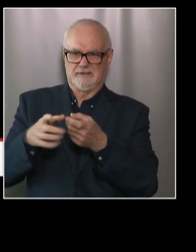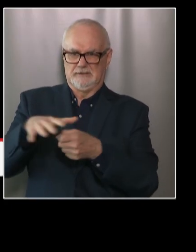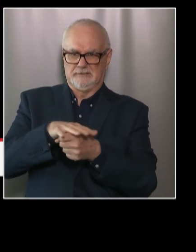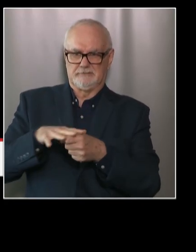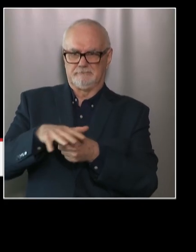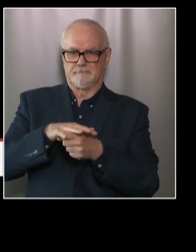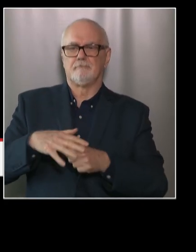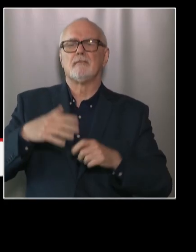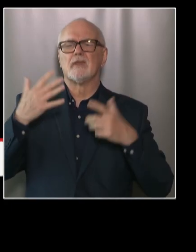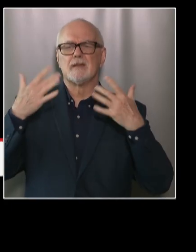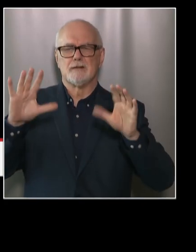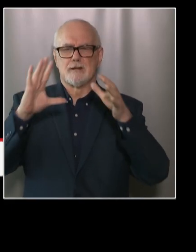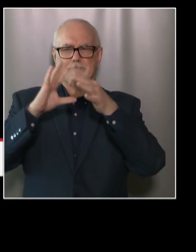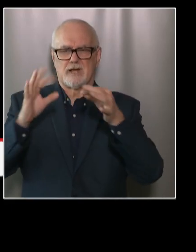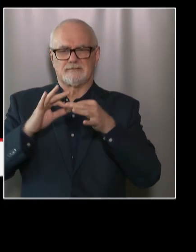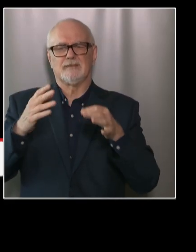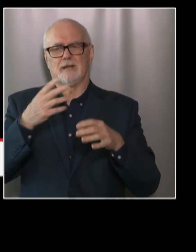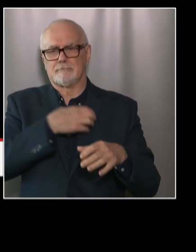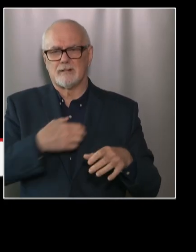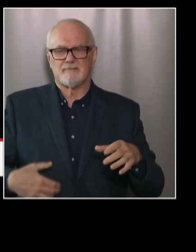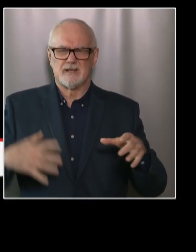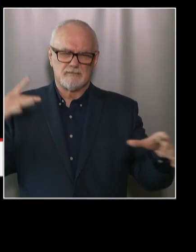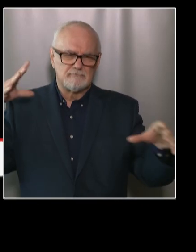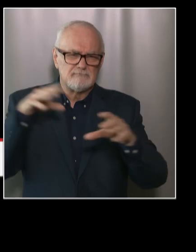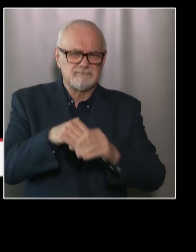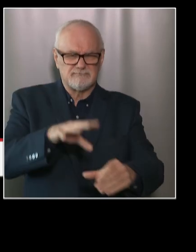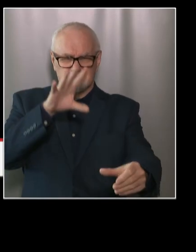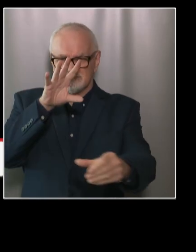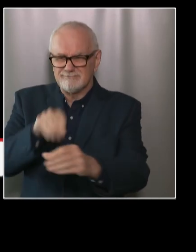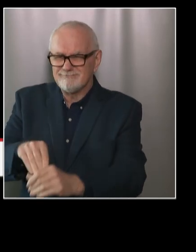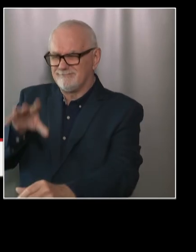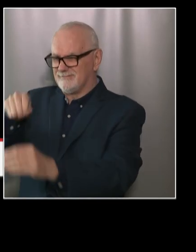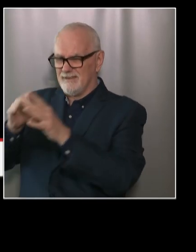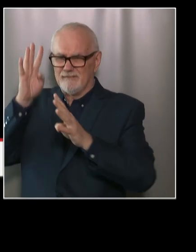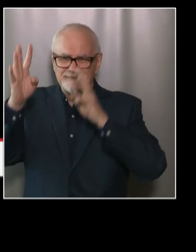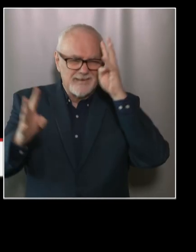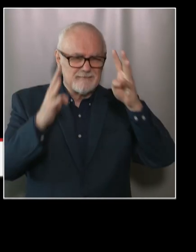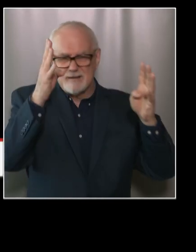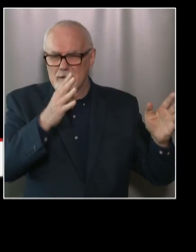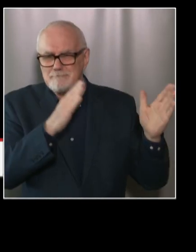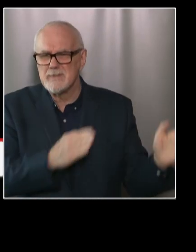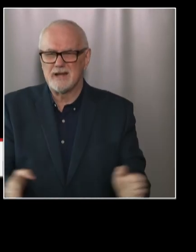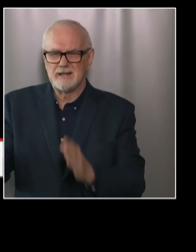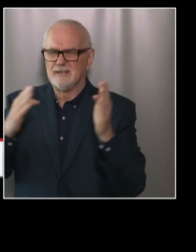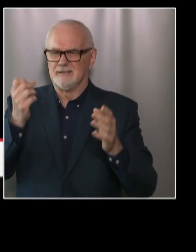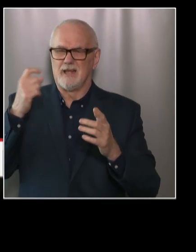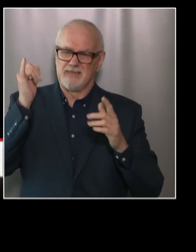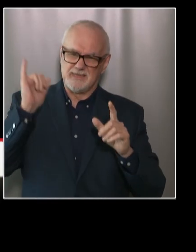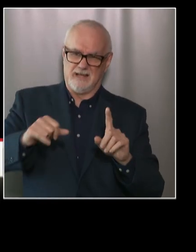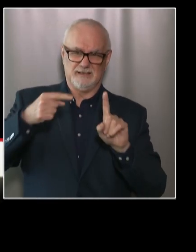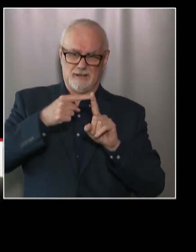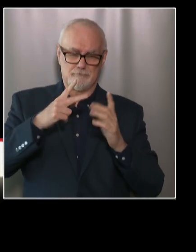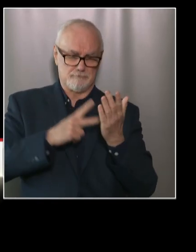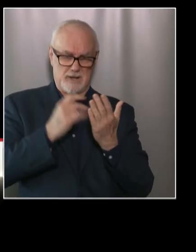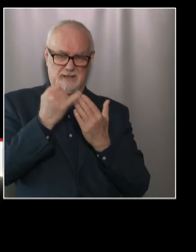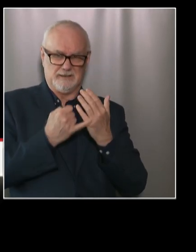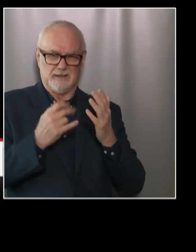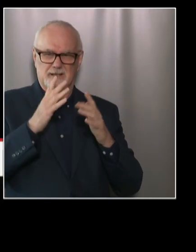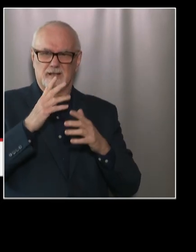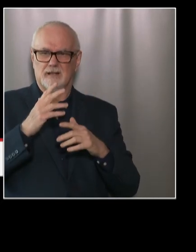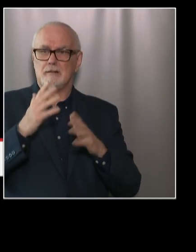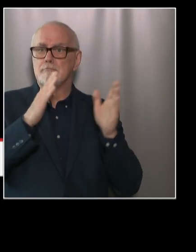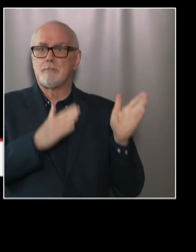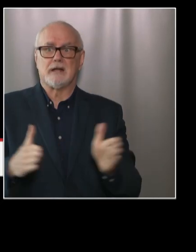fruition, we purchased in 1987 for development, more than 30 years. And Mayor Bowser's dedication brought this